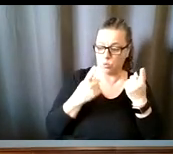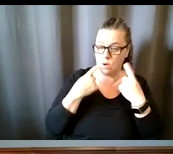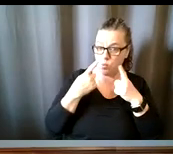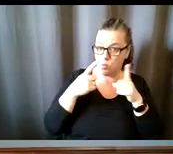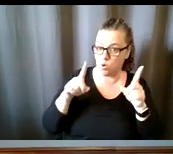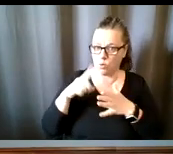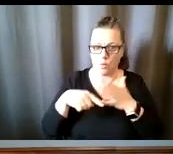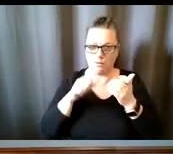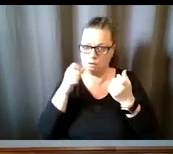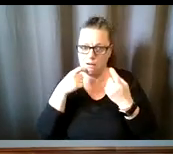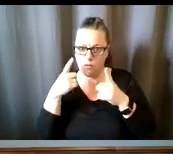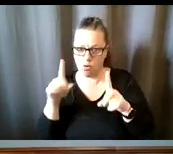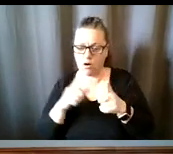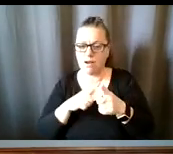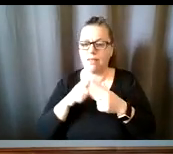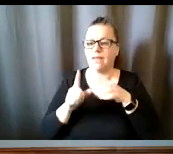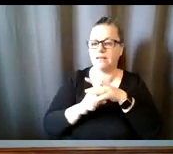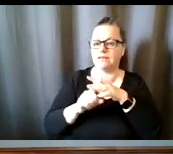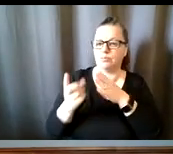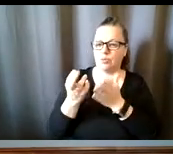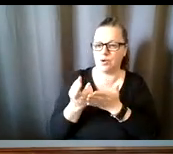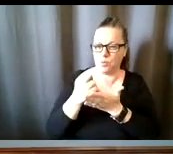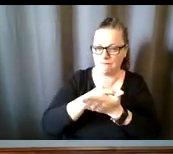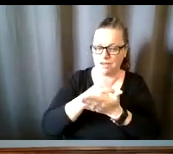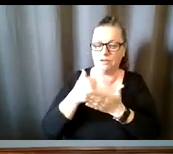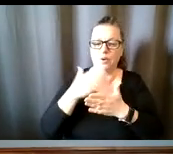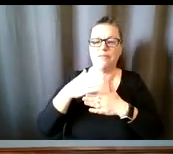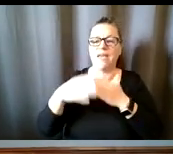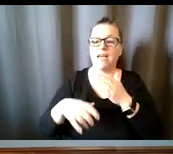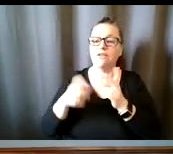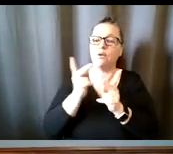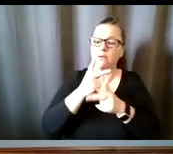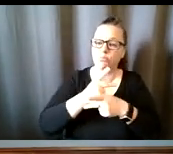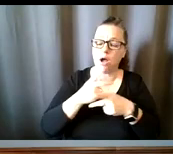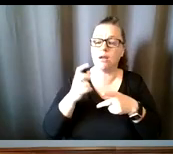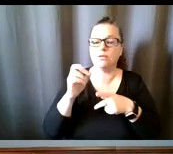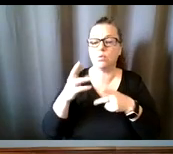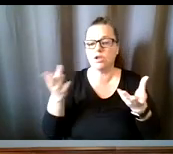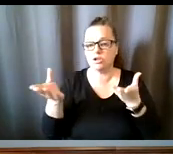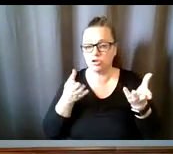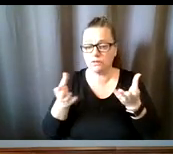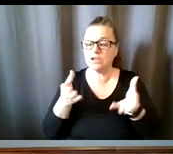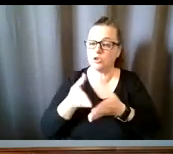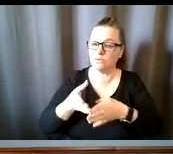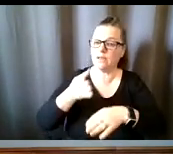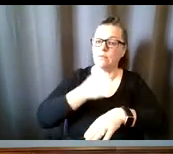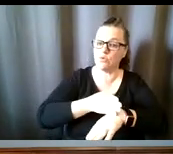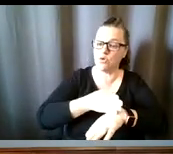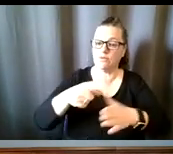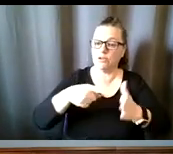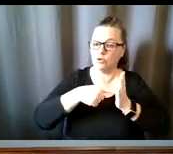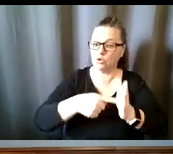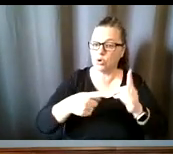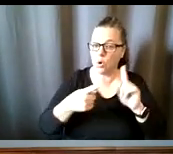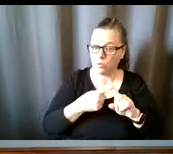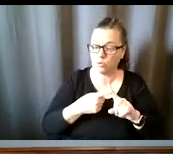then you have your sprint review. So at the end, you have some sort of product, some sort of service that you've made an improvement on. You show that to the